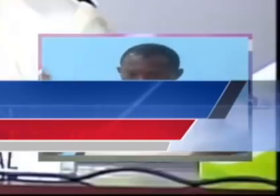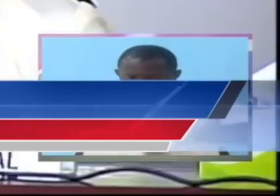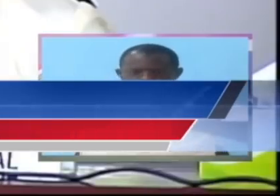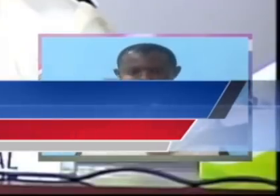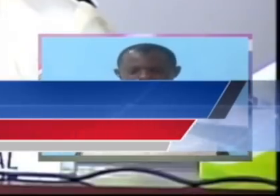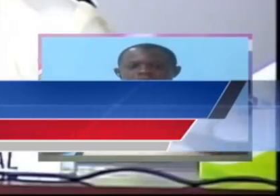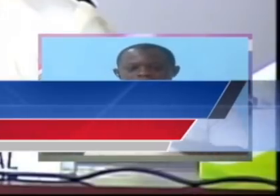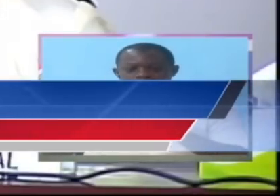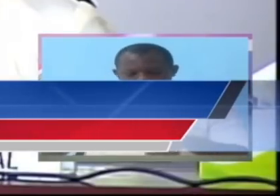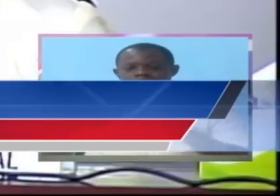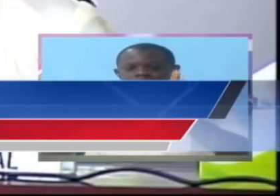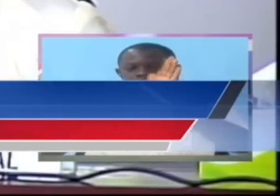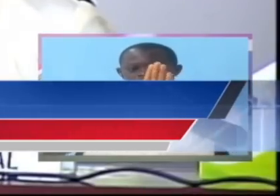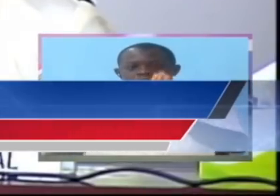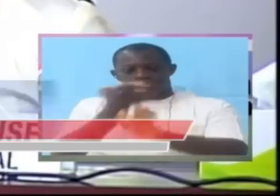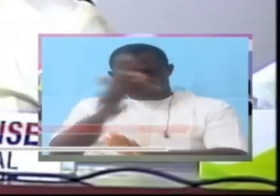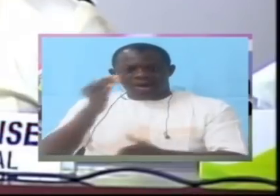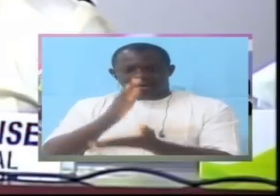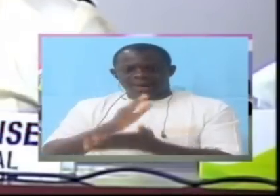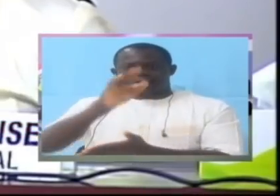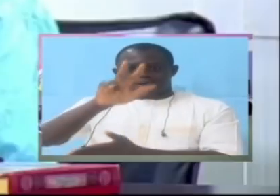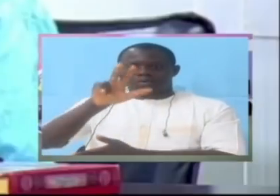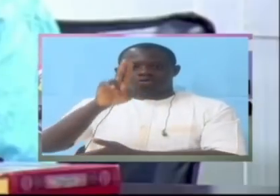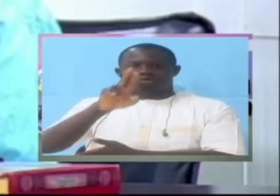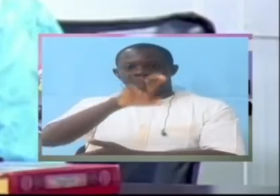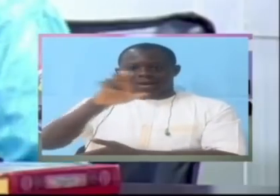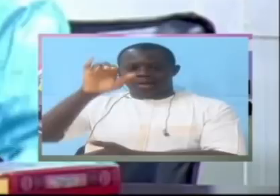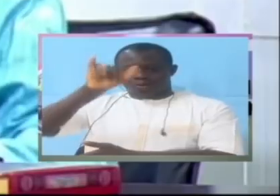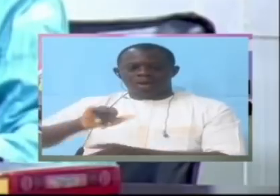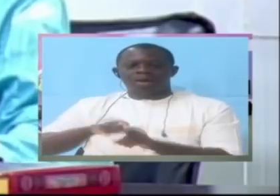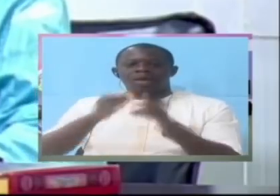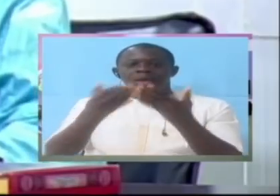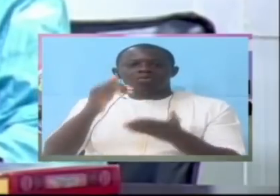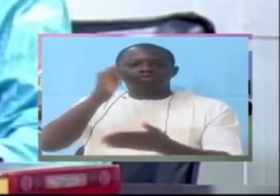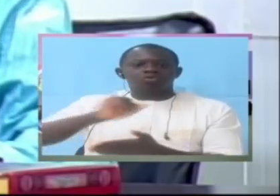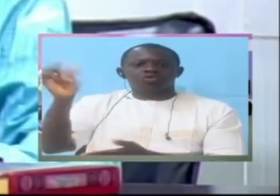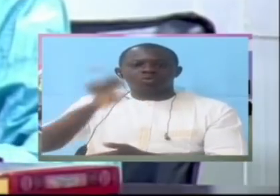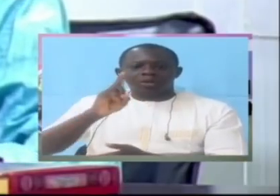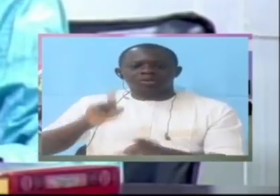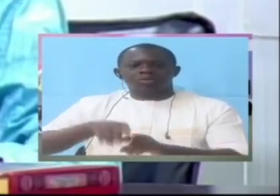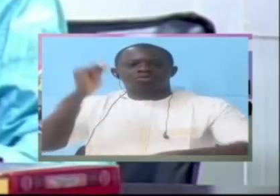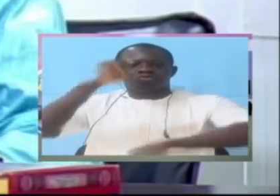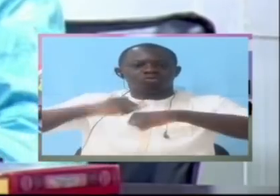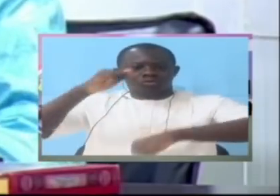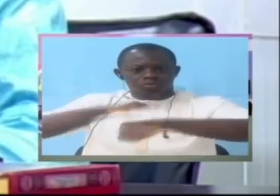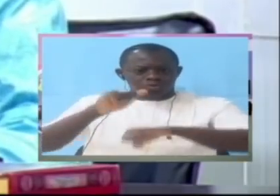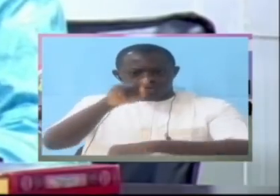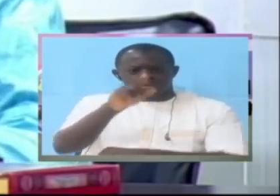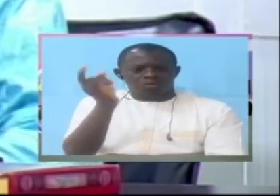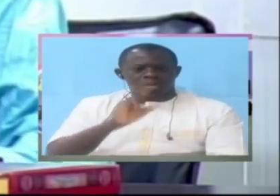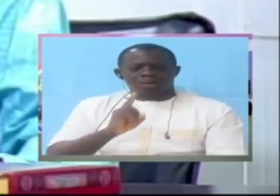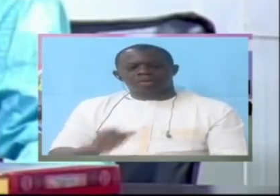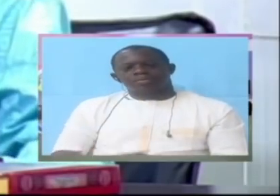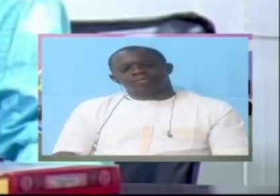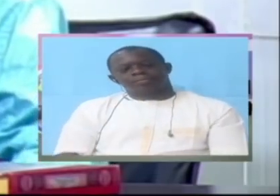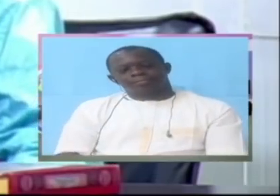of torture and fainted more than 3 times before the NIA escorted him to his house and conducted a search and took away important items,